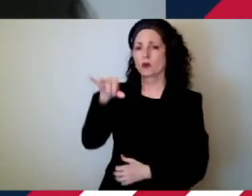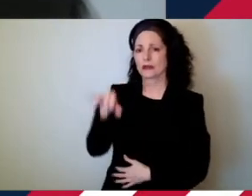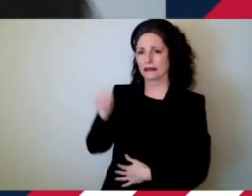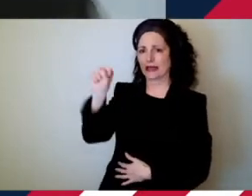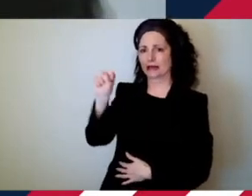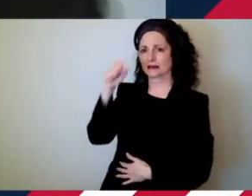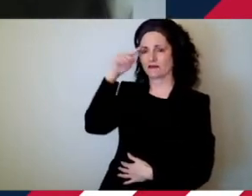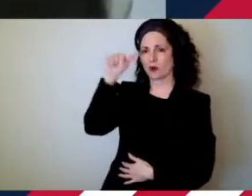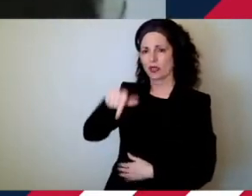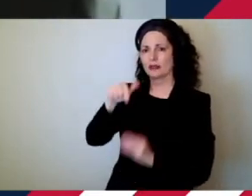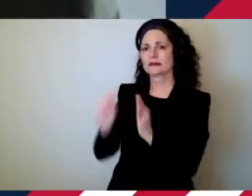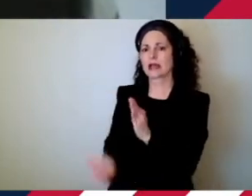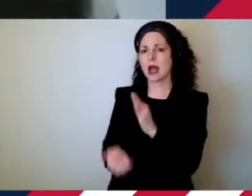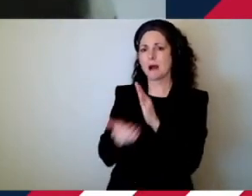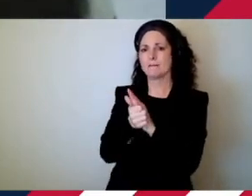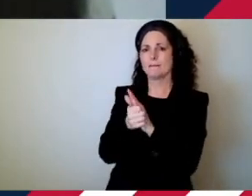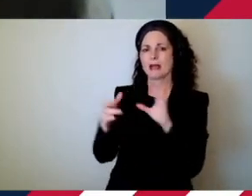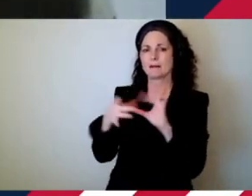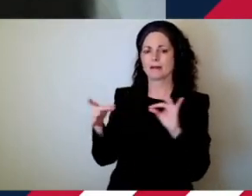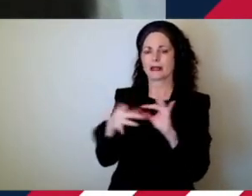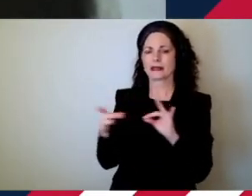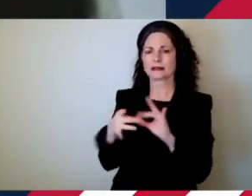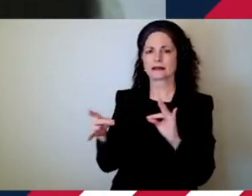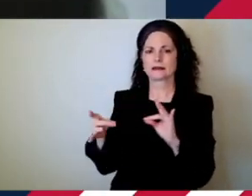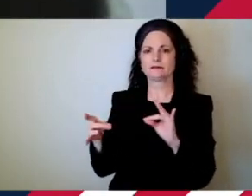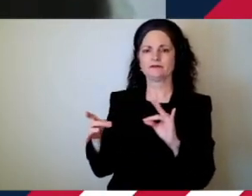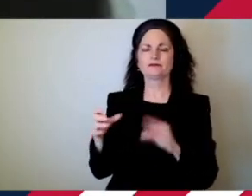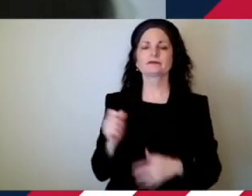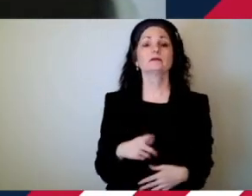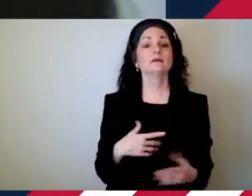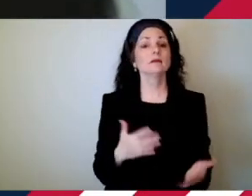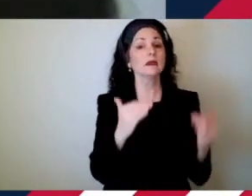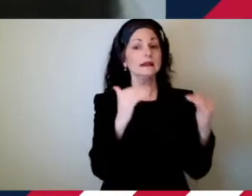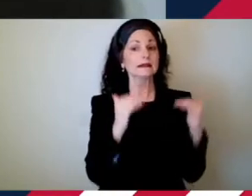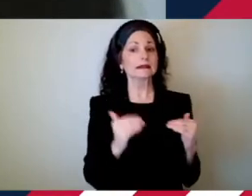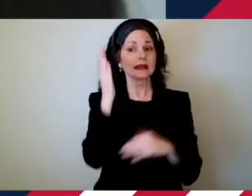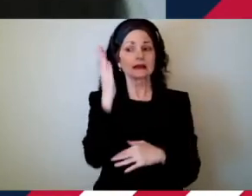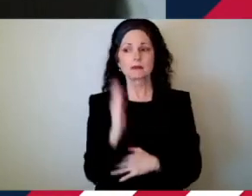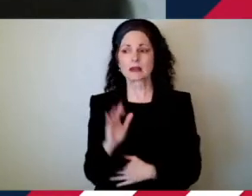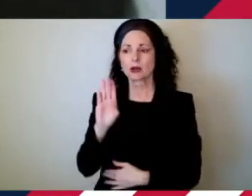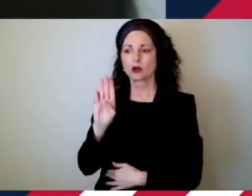The next speaker on this proposition is Brent Welder.